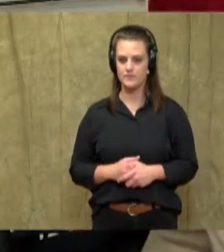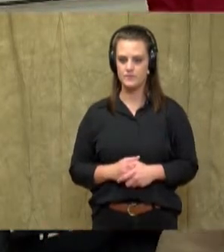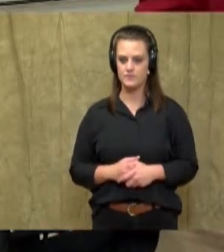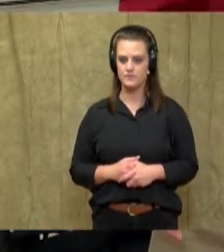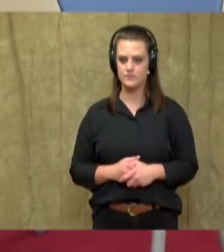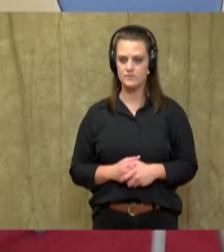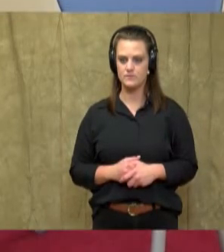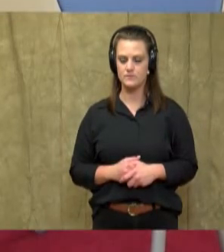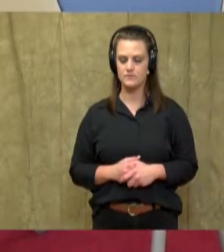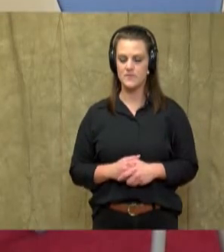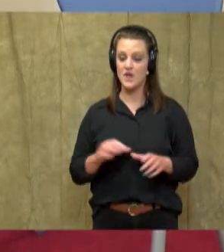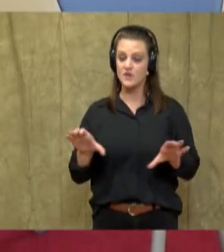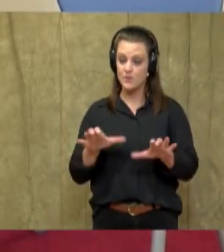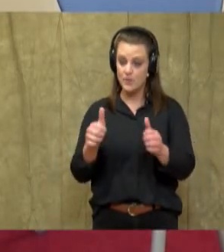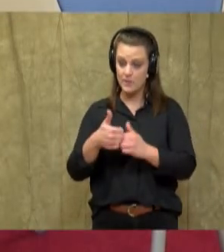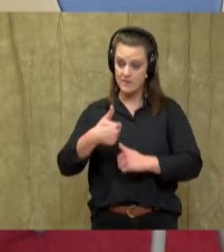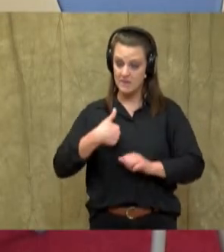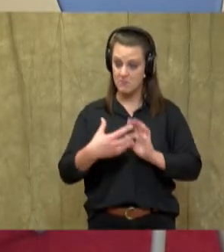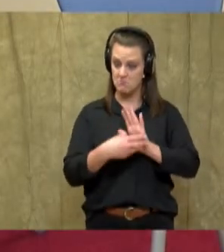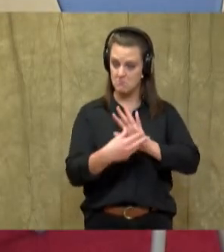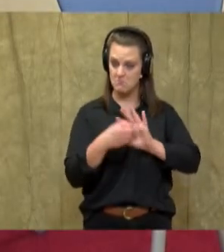and see if you can do this with me at home.